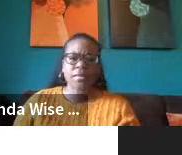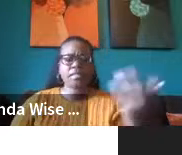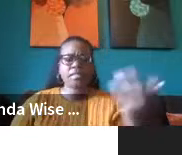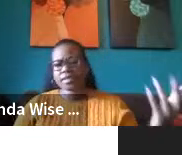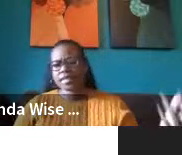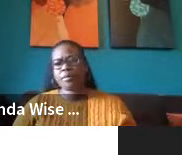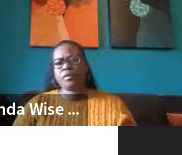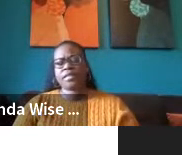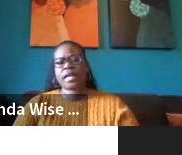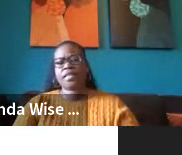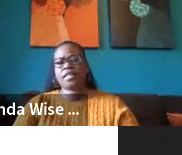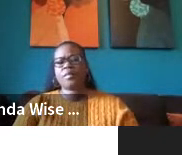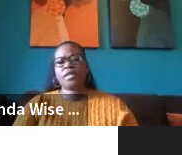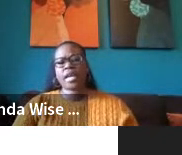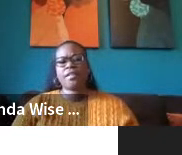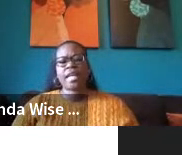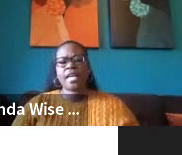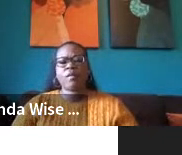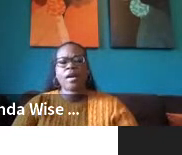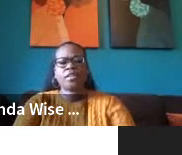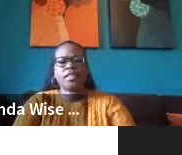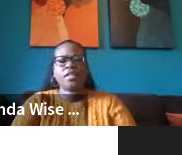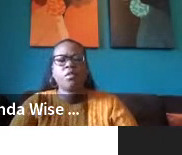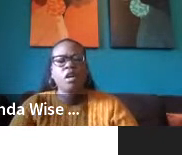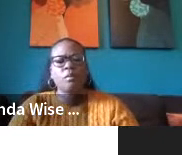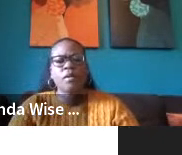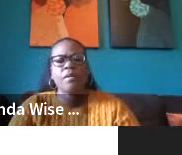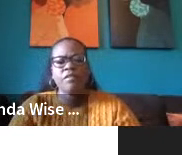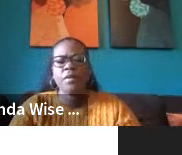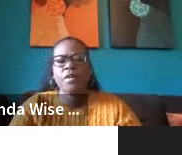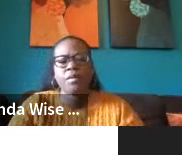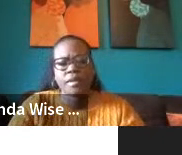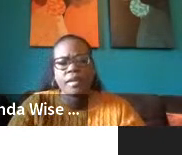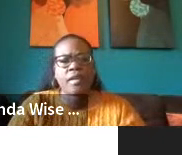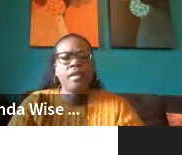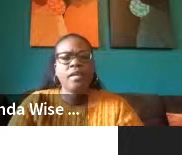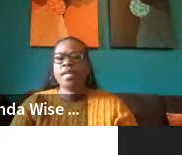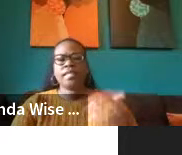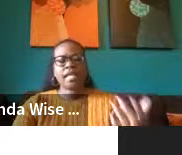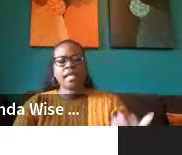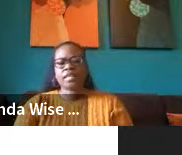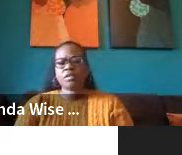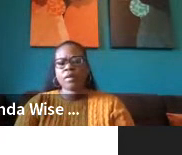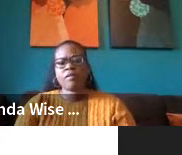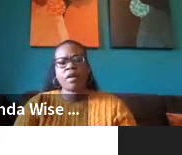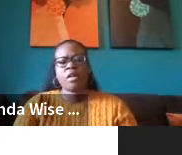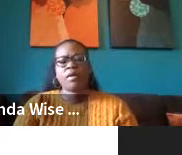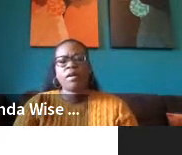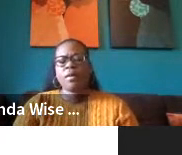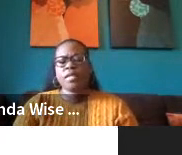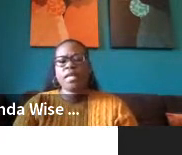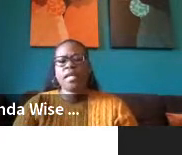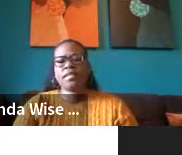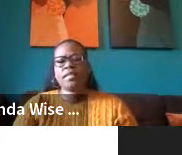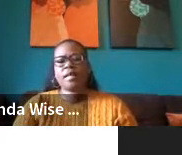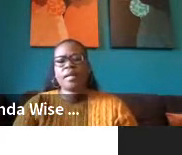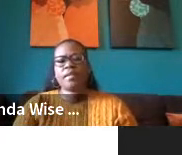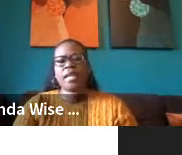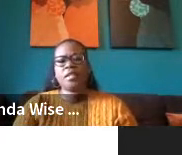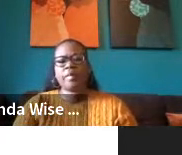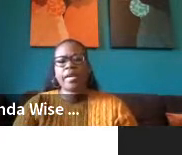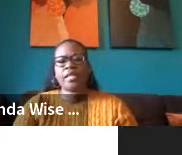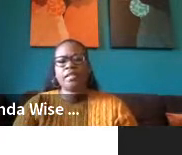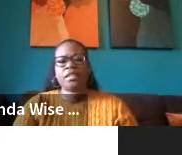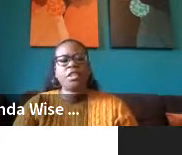And so here's an example of a science communicator, Danny Washington. You all are probably familiar with her. Danny has a great following. And one thing I can say